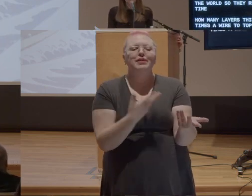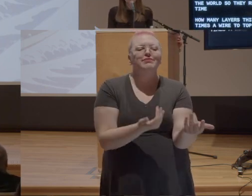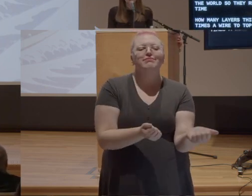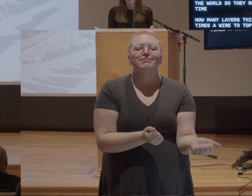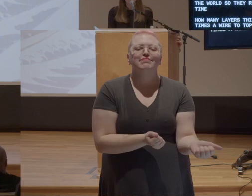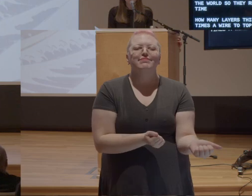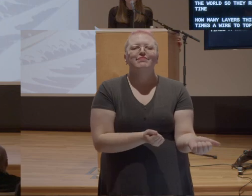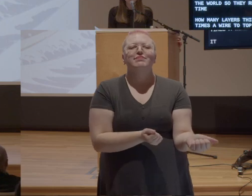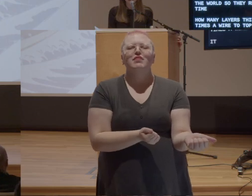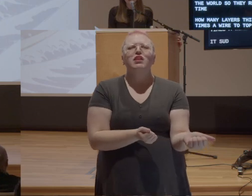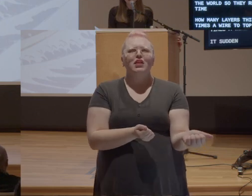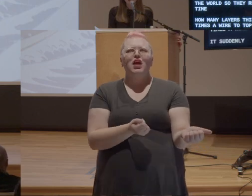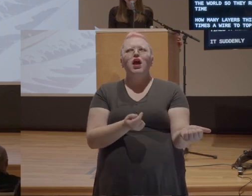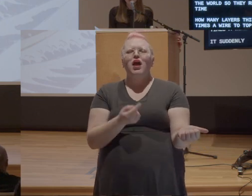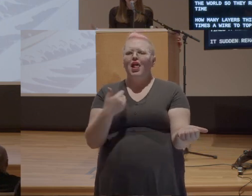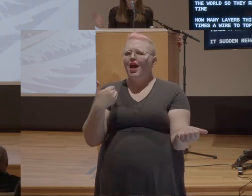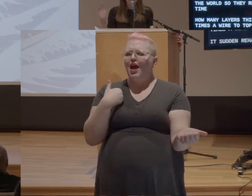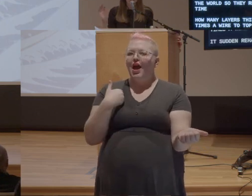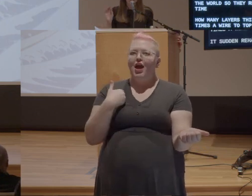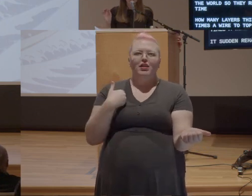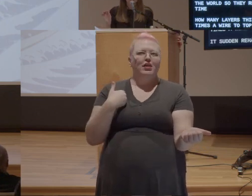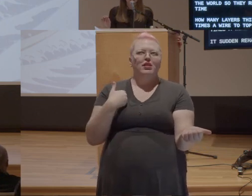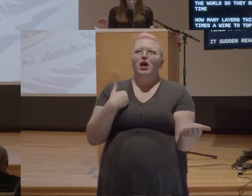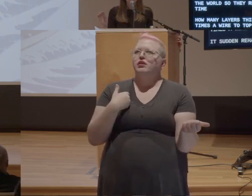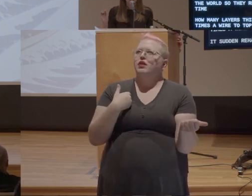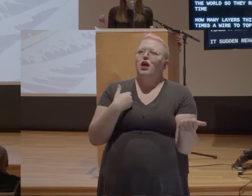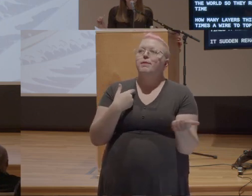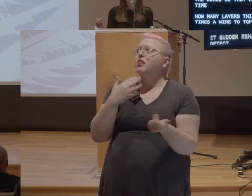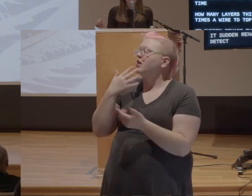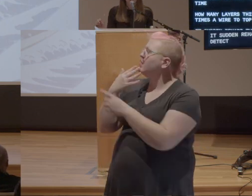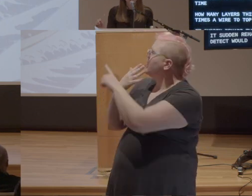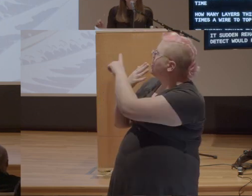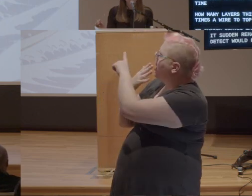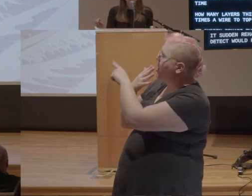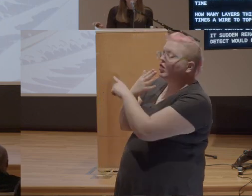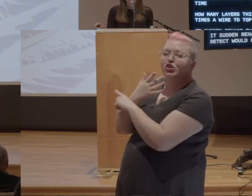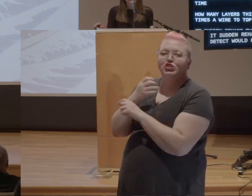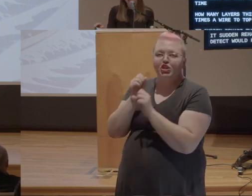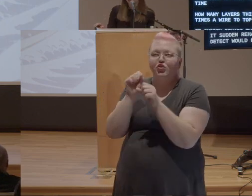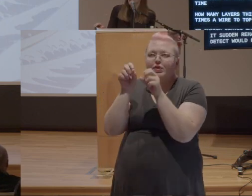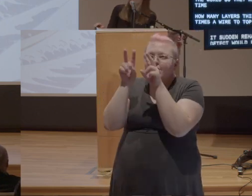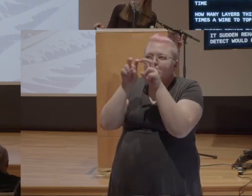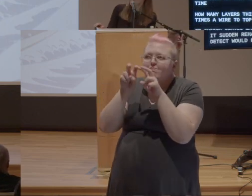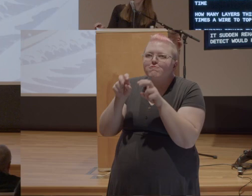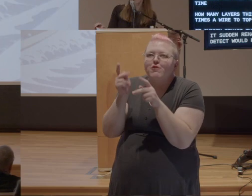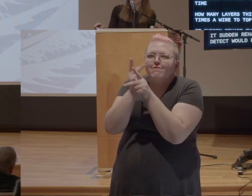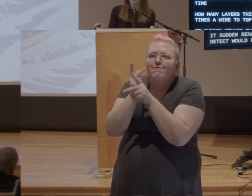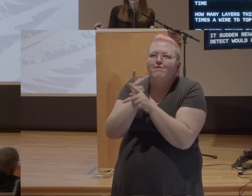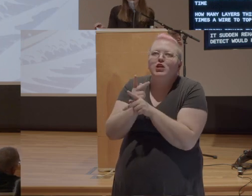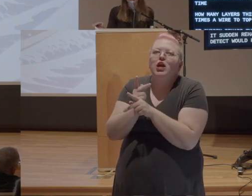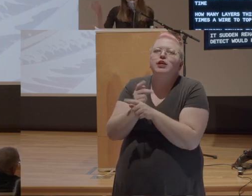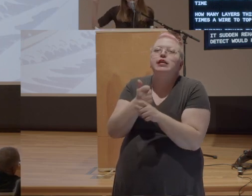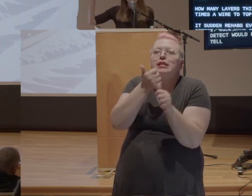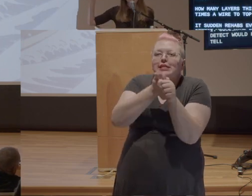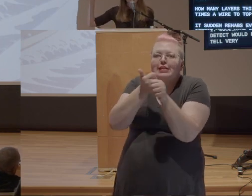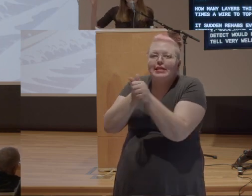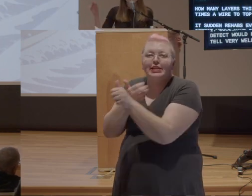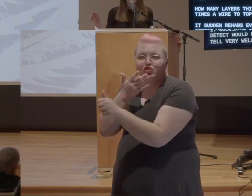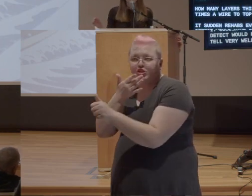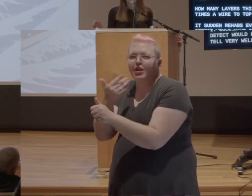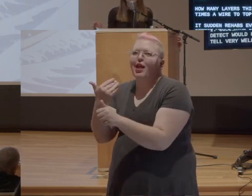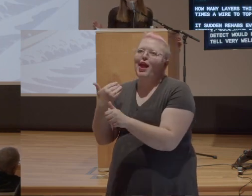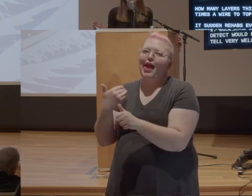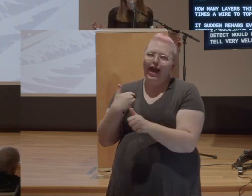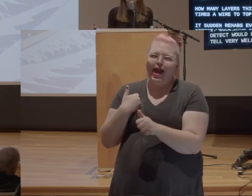it certainly had every single color that you can detect would have its own block. Not that you can tell very well from my current